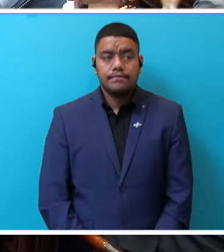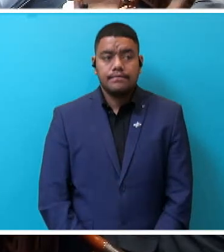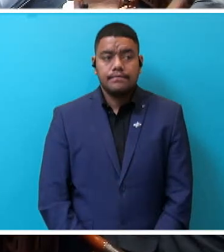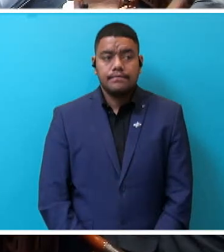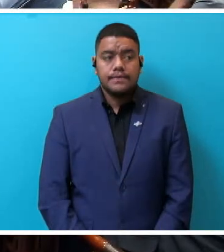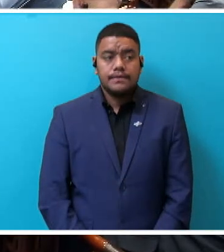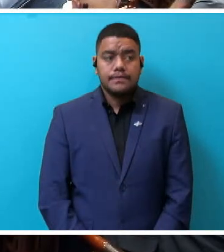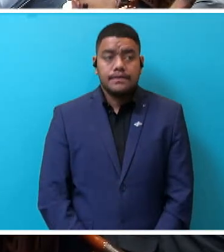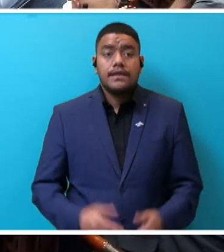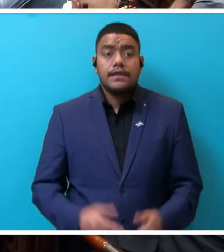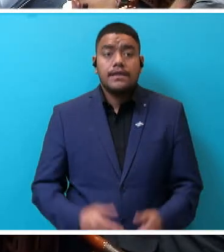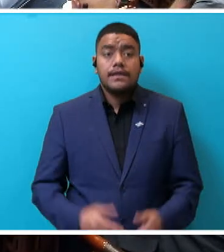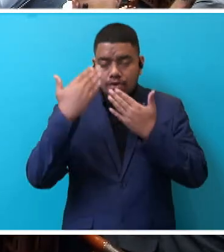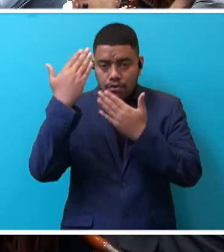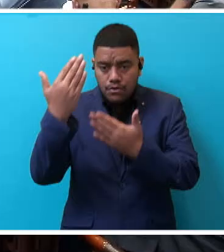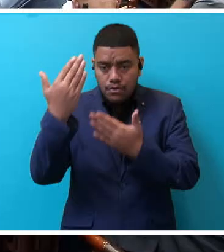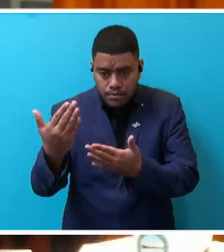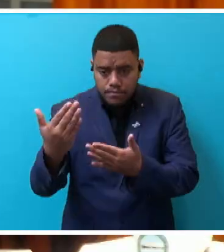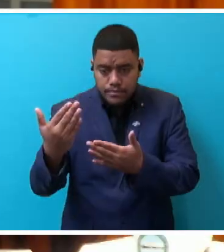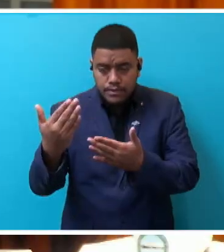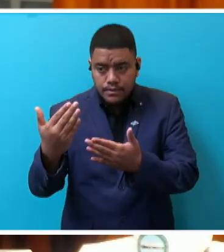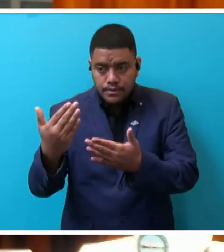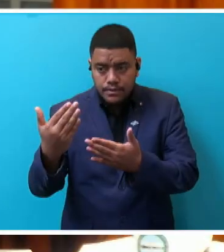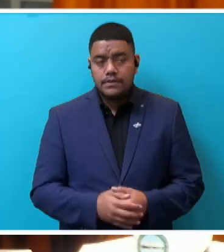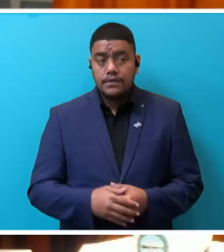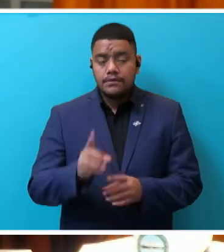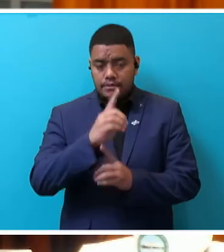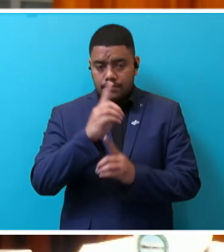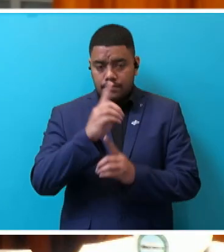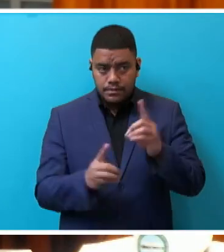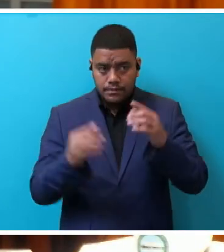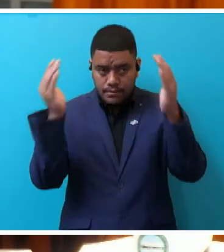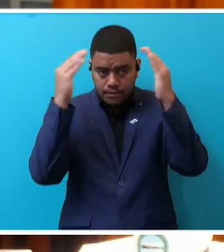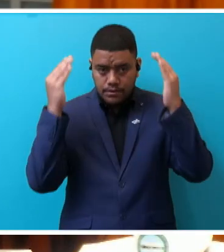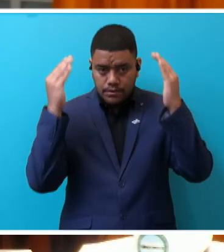Thank you, Honourable Speaker, Honourable Madam Deputy Speaker.